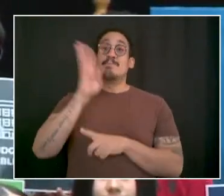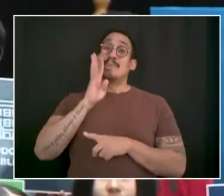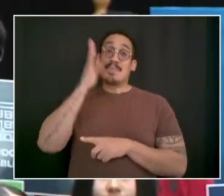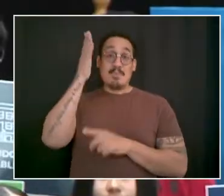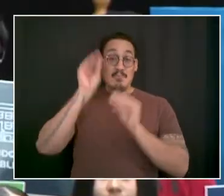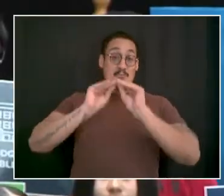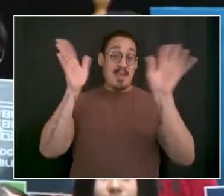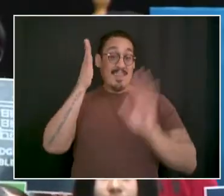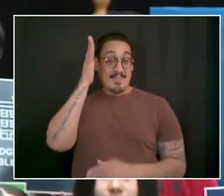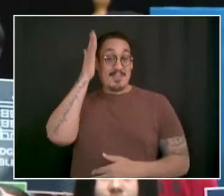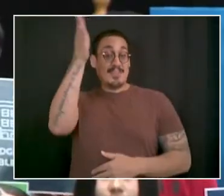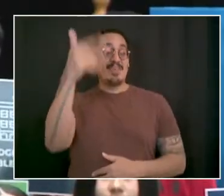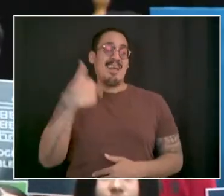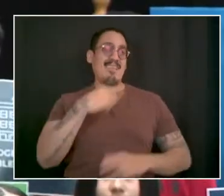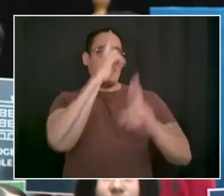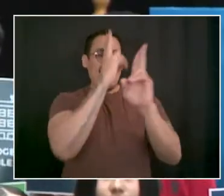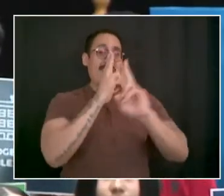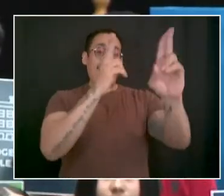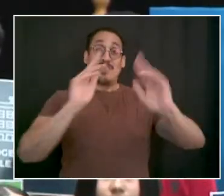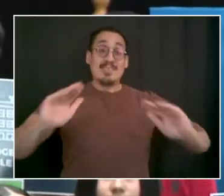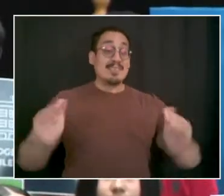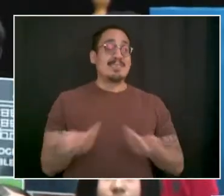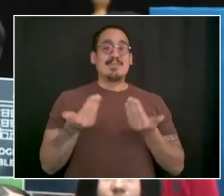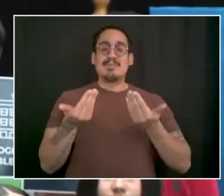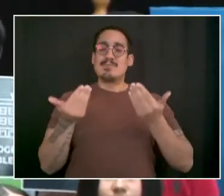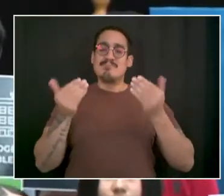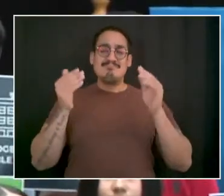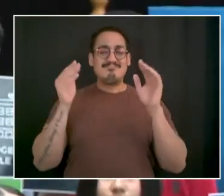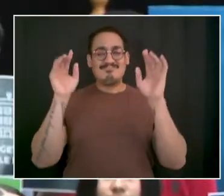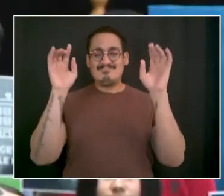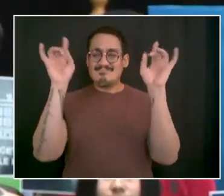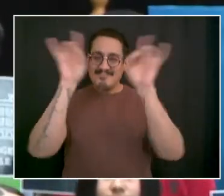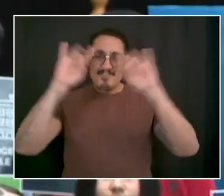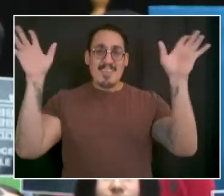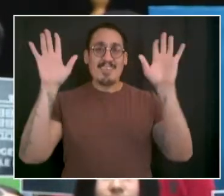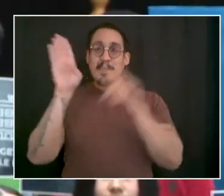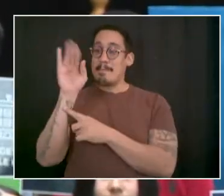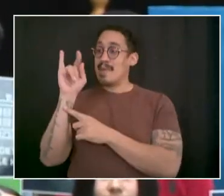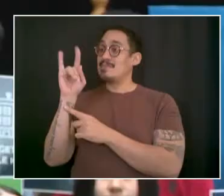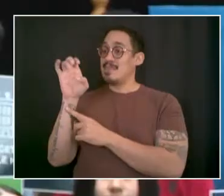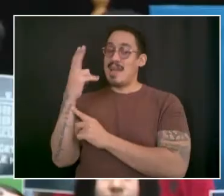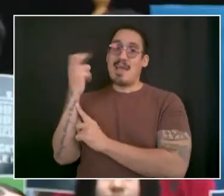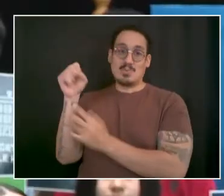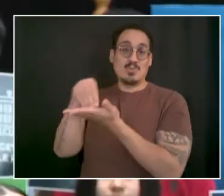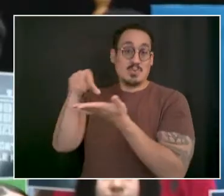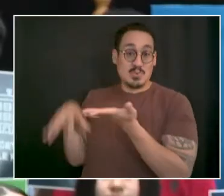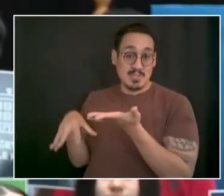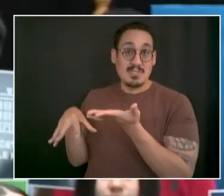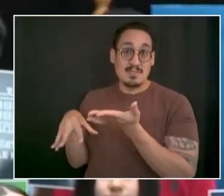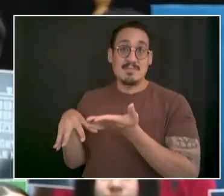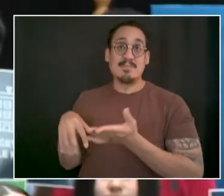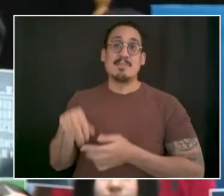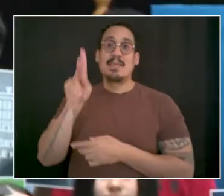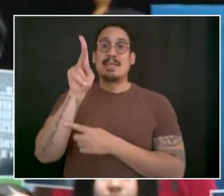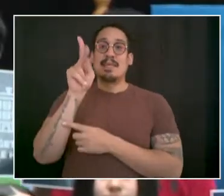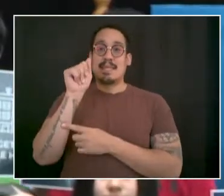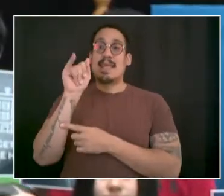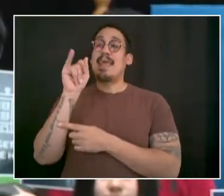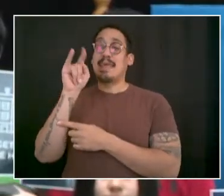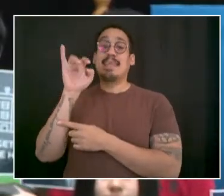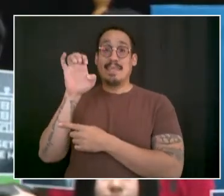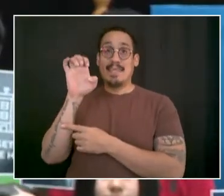honor of introducing a remarkable Bayside High School student. Kaylee Marcus is a junior at Bayside High